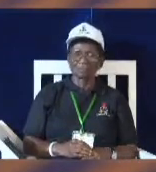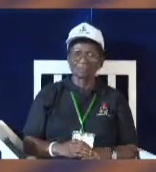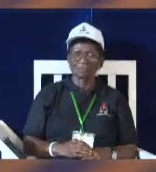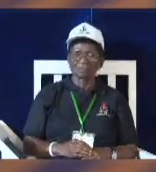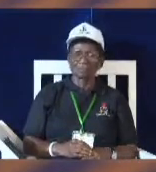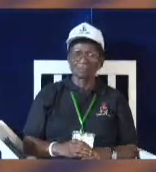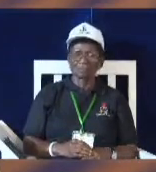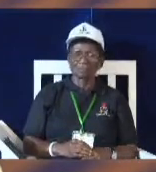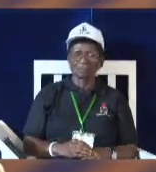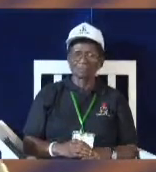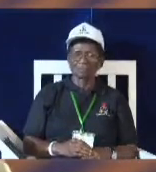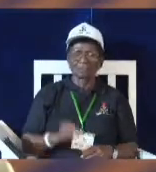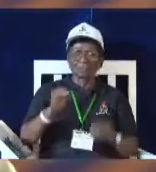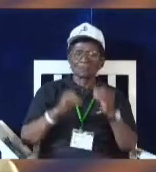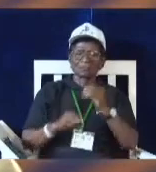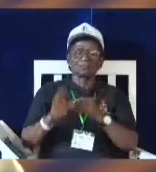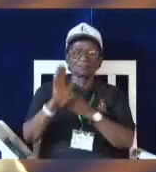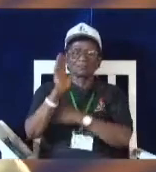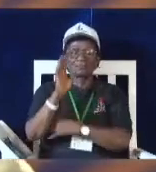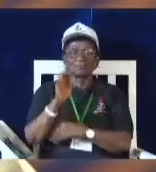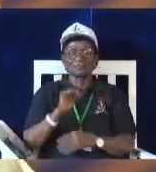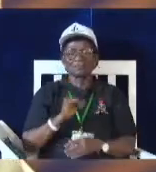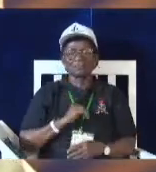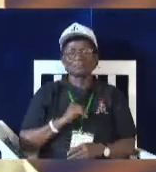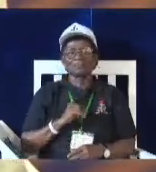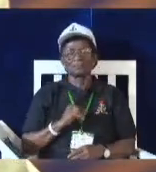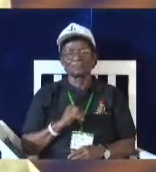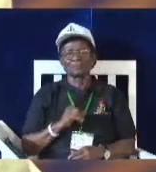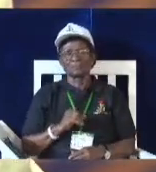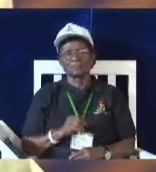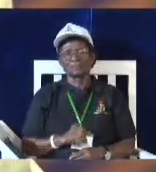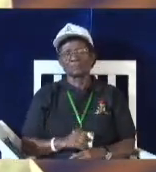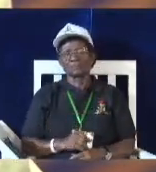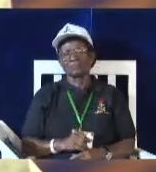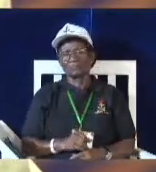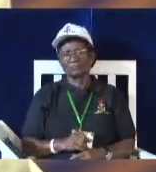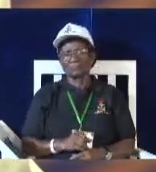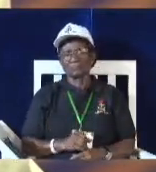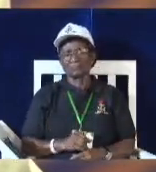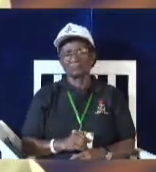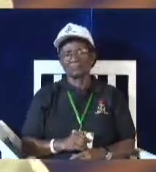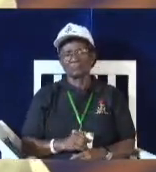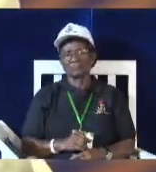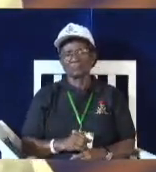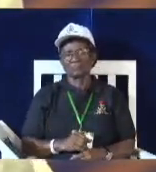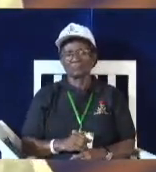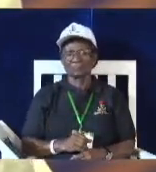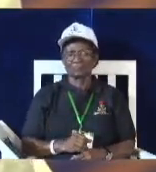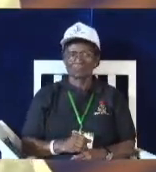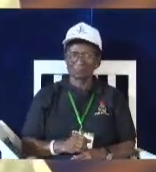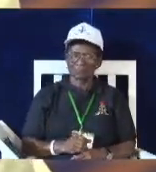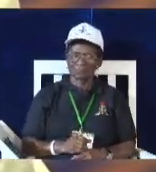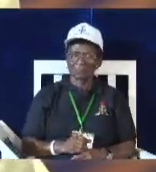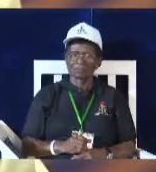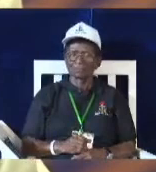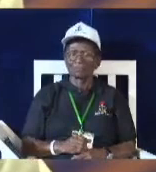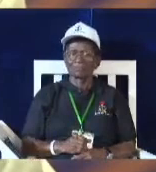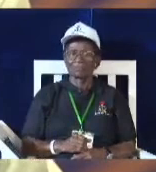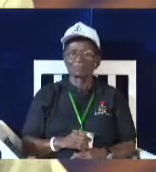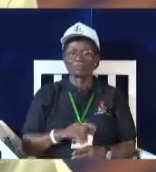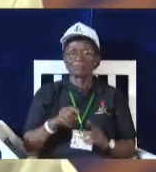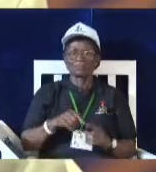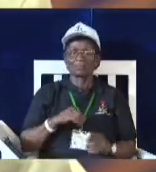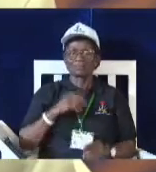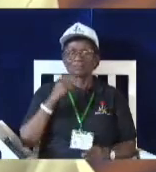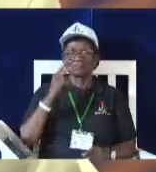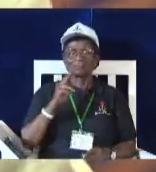Oh God. I ran to where my sister was. When I saw her,